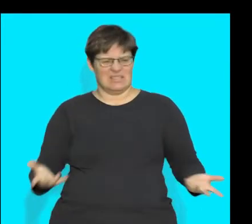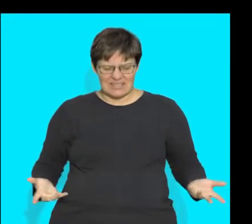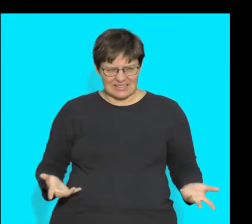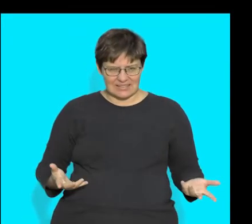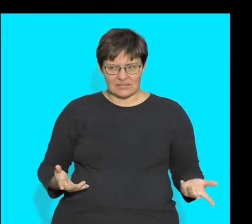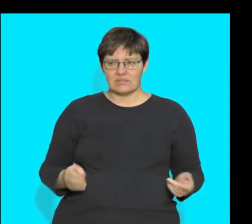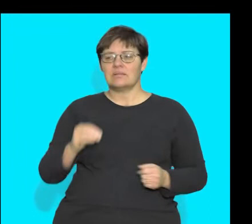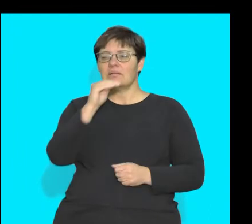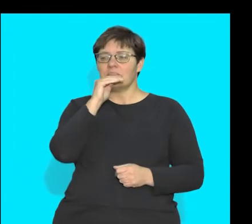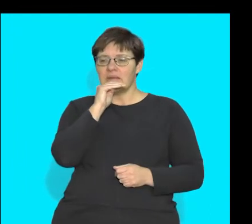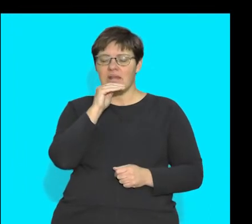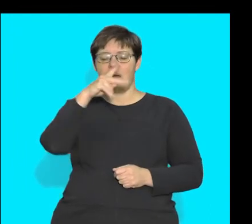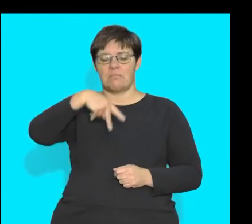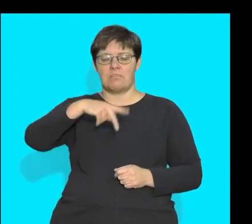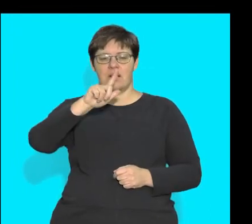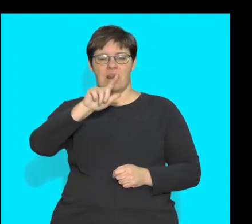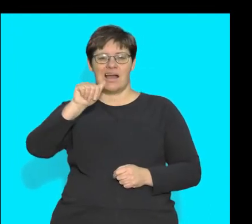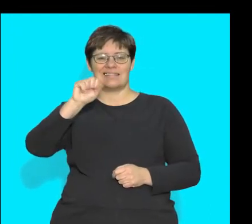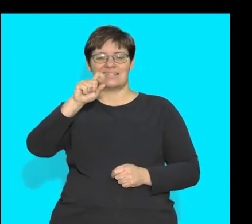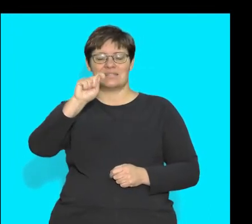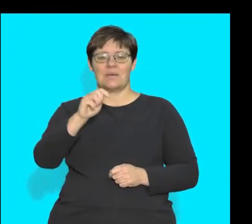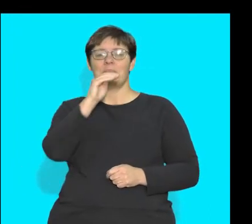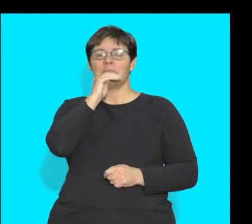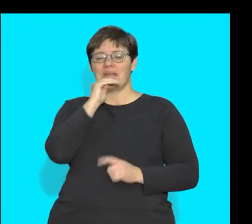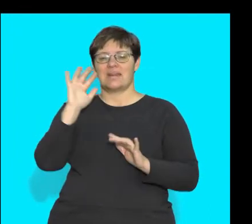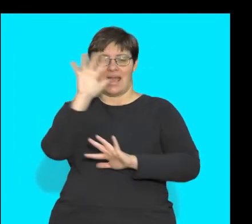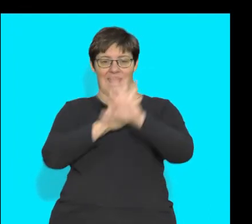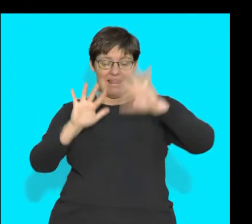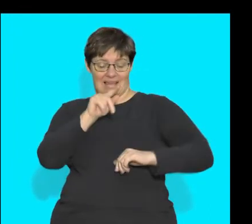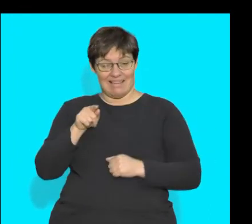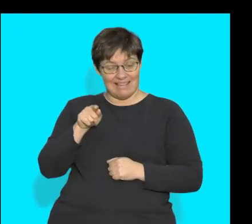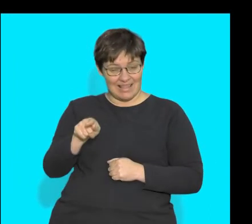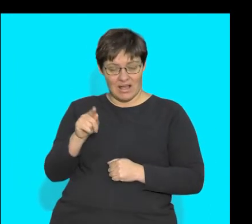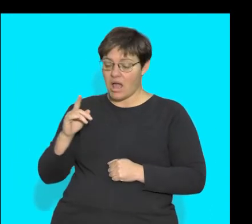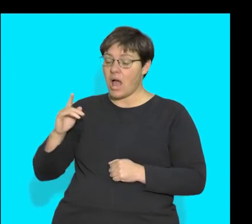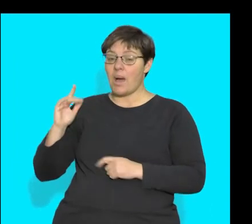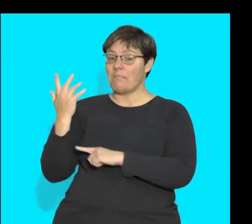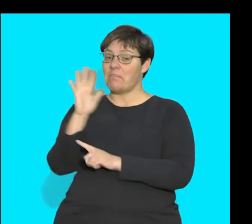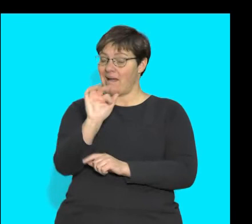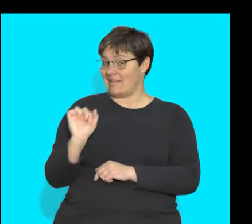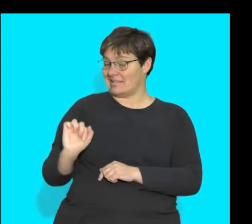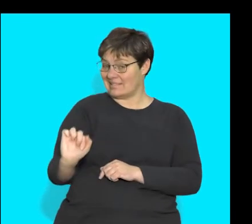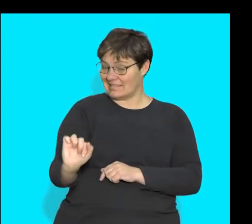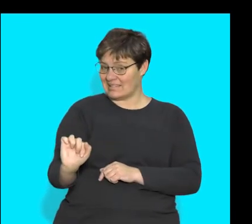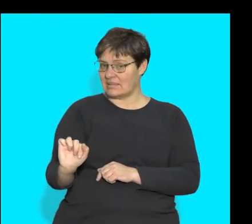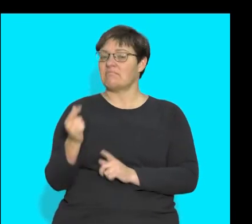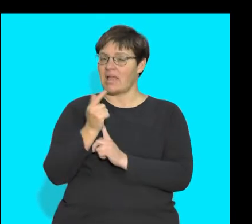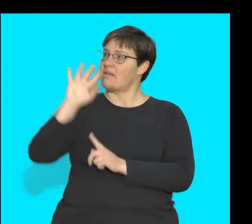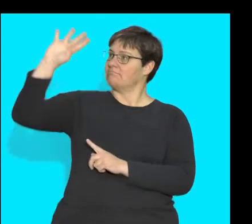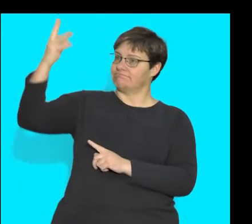plastid means plast, which means a color. Now, plant cells, very importantly,